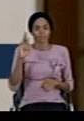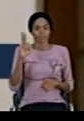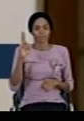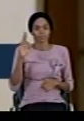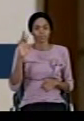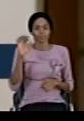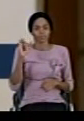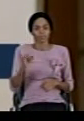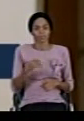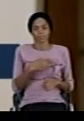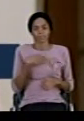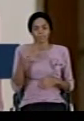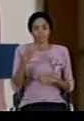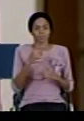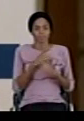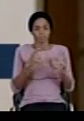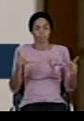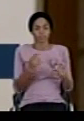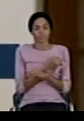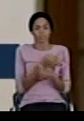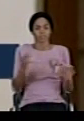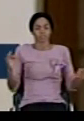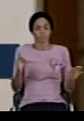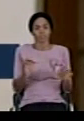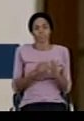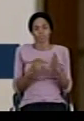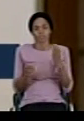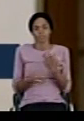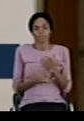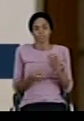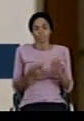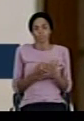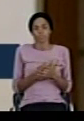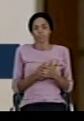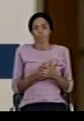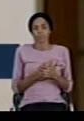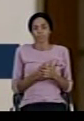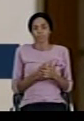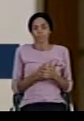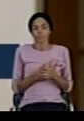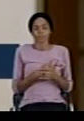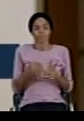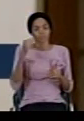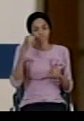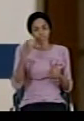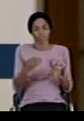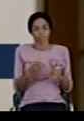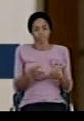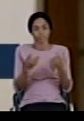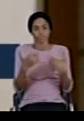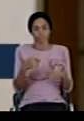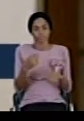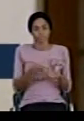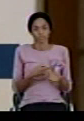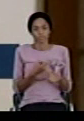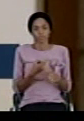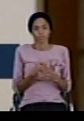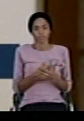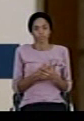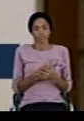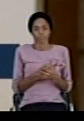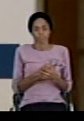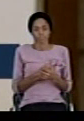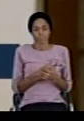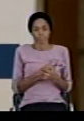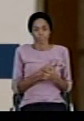supernatural liberation crusade. I I come from Koshofe